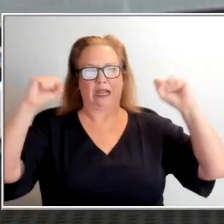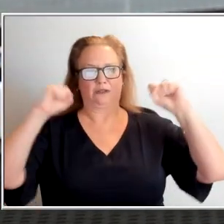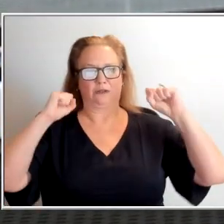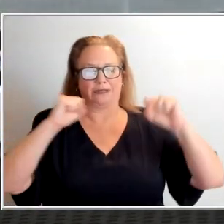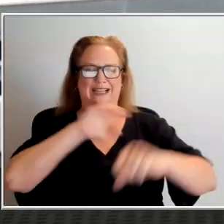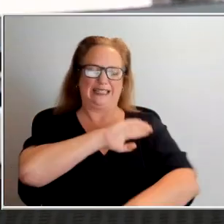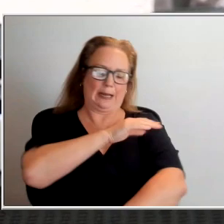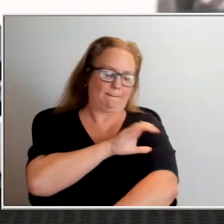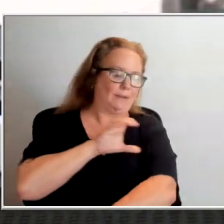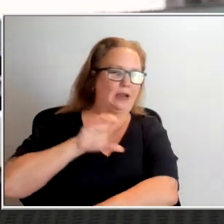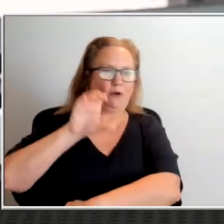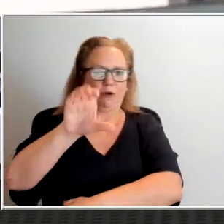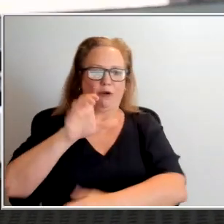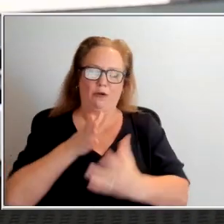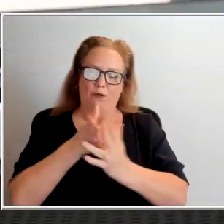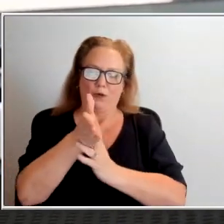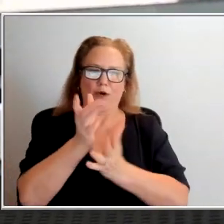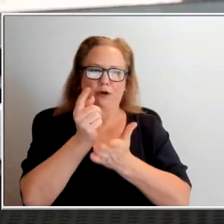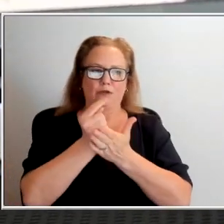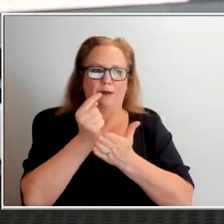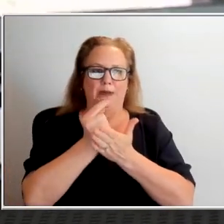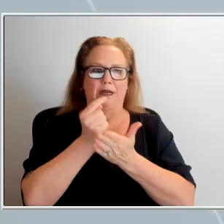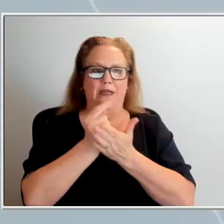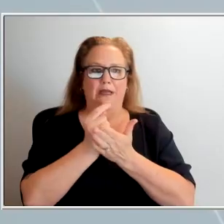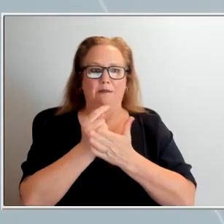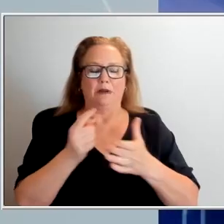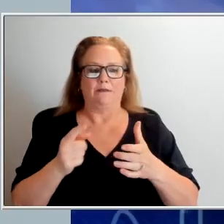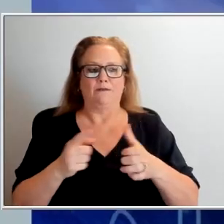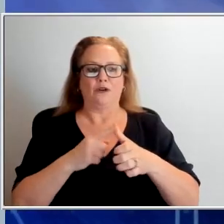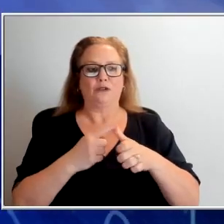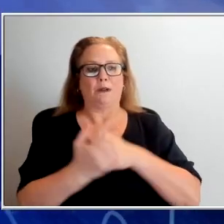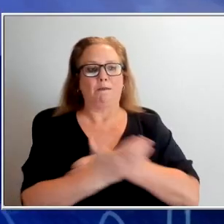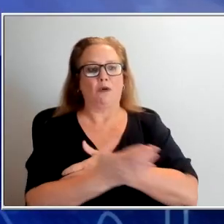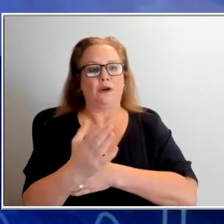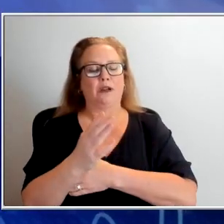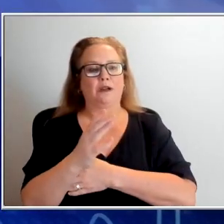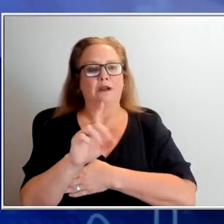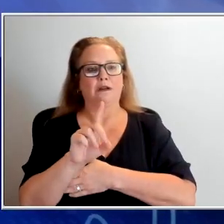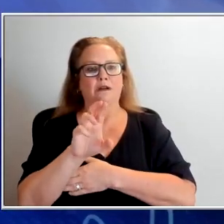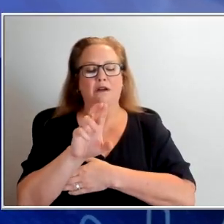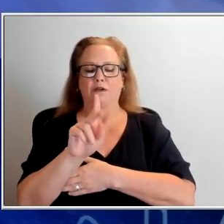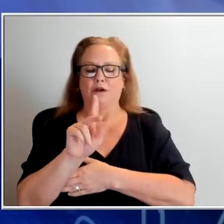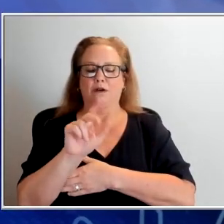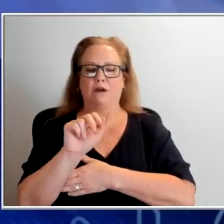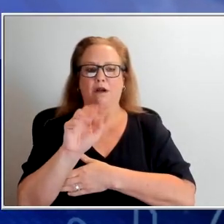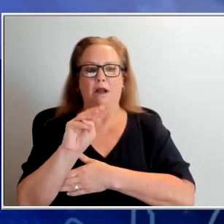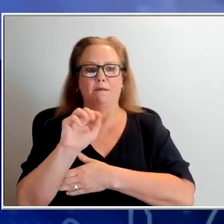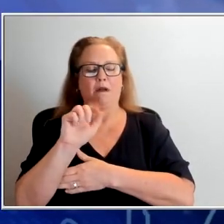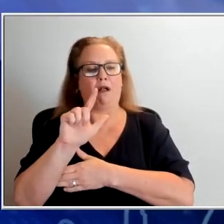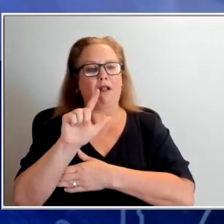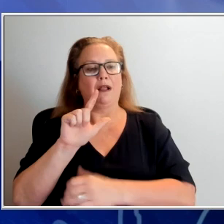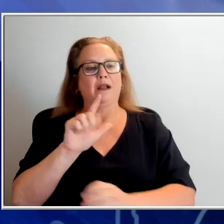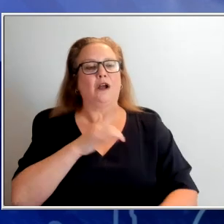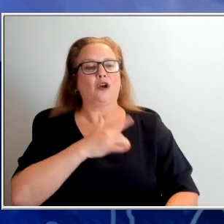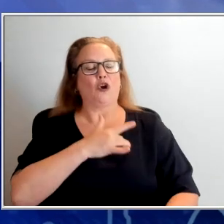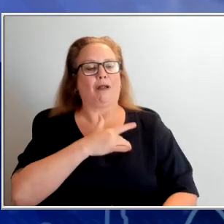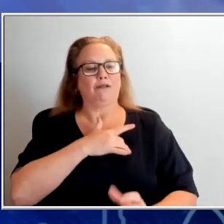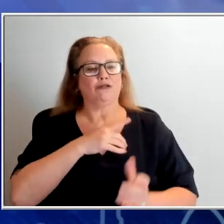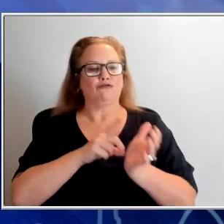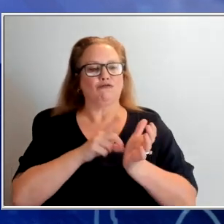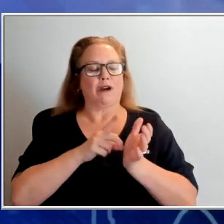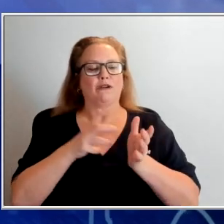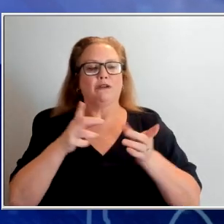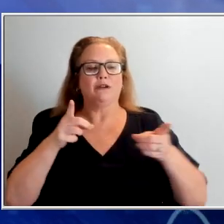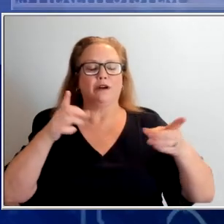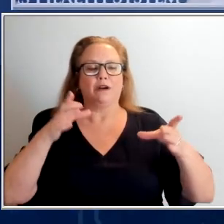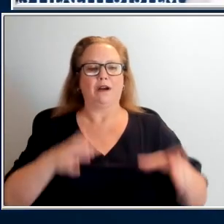through her treatment. But first, let's do morning rounds. We're joined by Dr. Kamal Gupta, an interventional cardiologist and director of the vascular medicine program